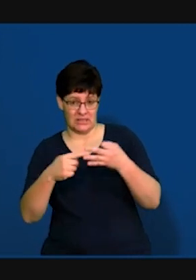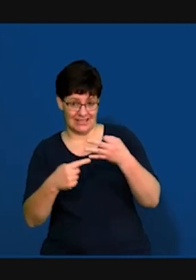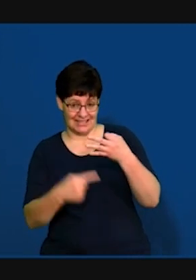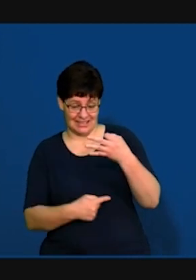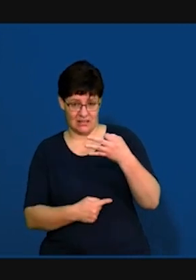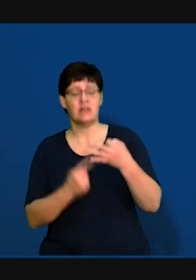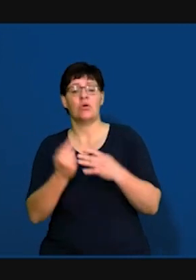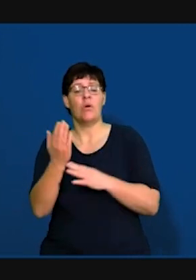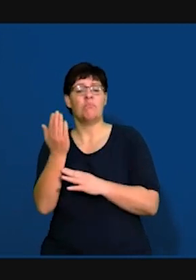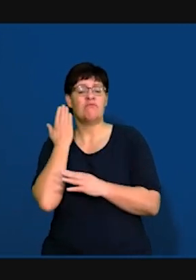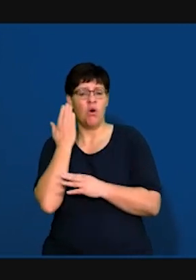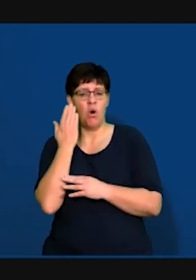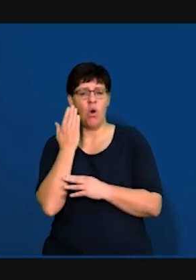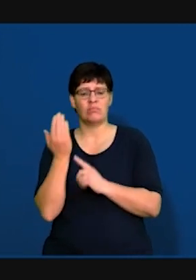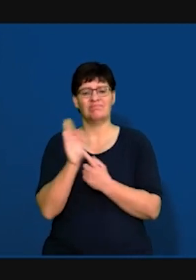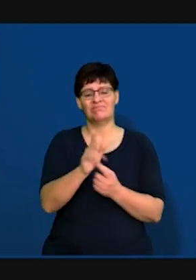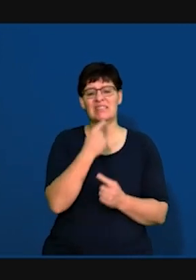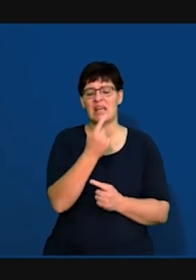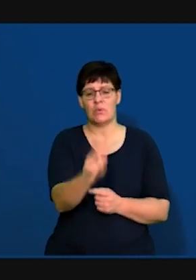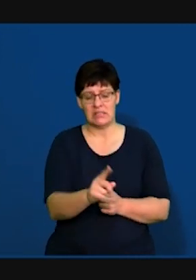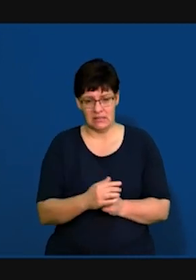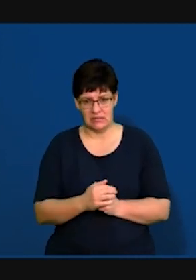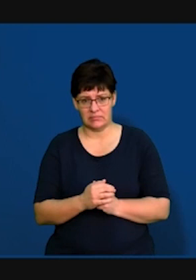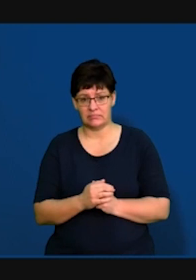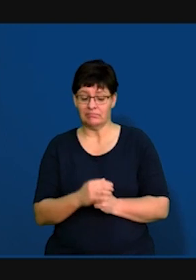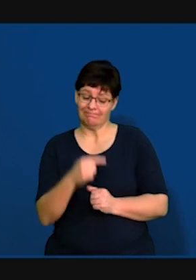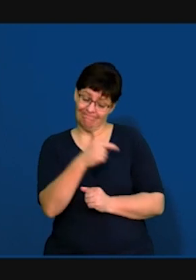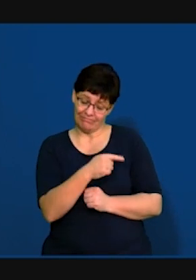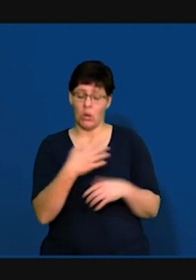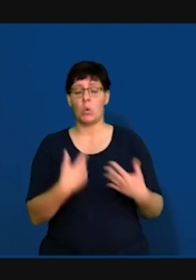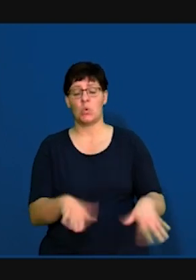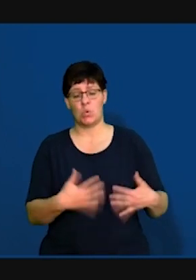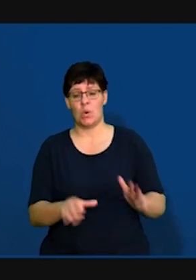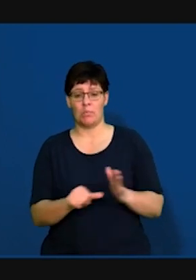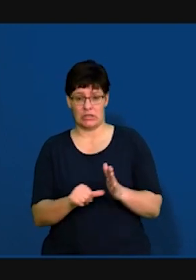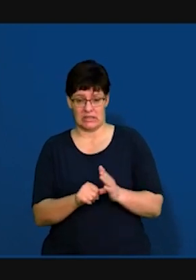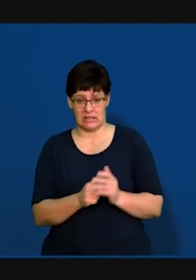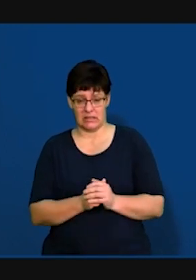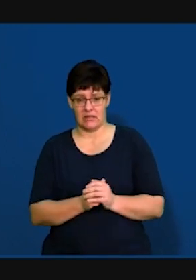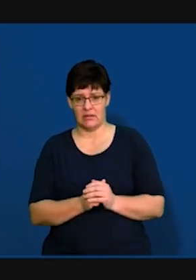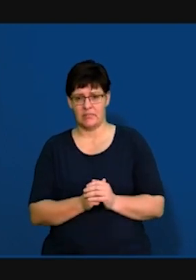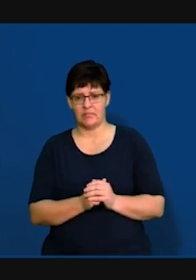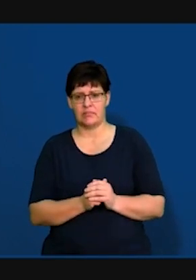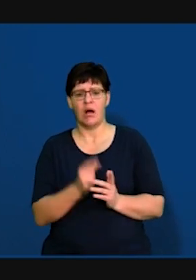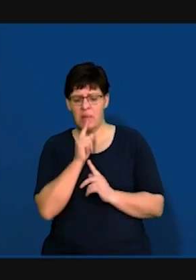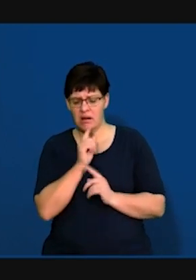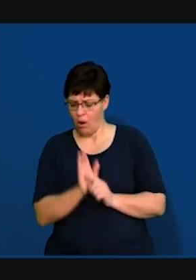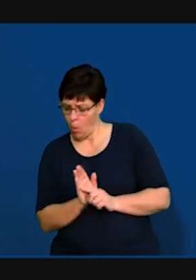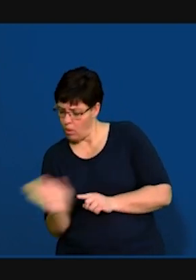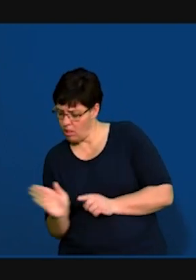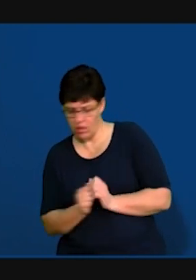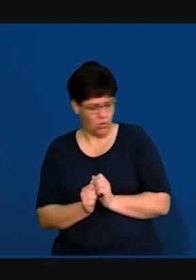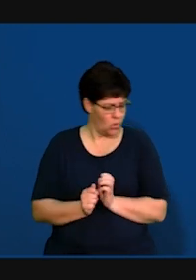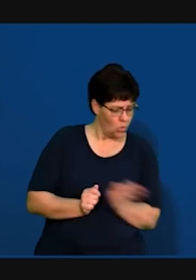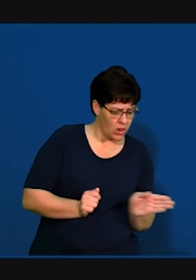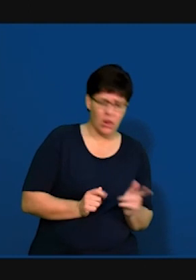in the previous slide, that are very important. So what's so important about our direction is that a lot